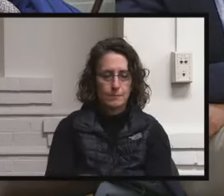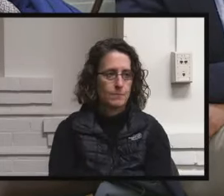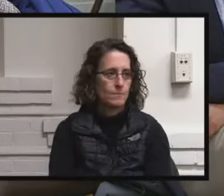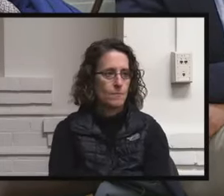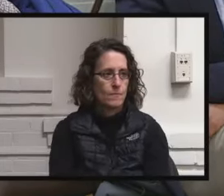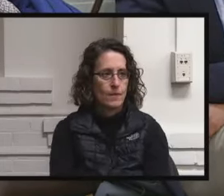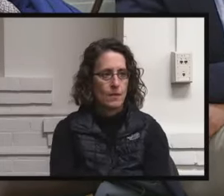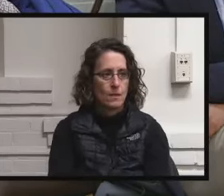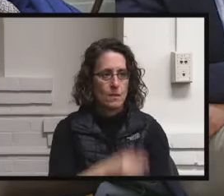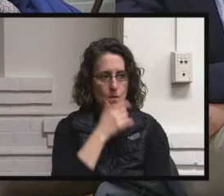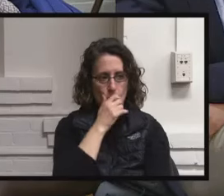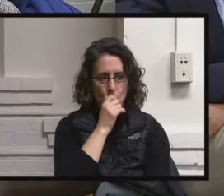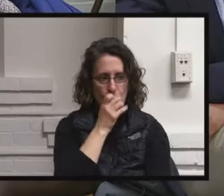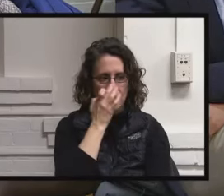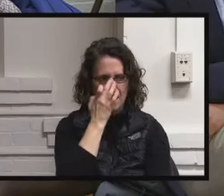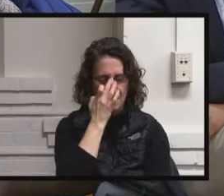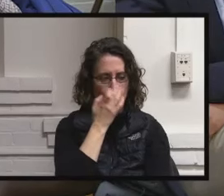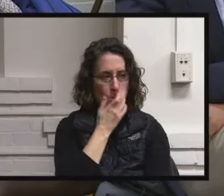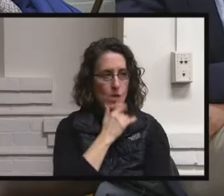Here's my concern.